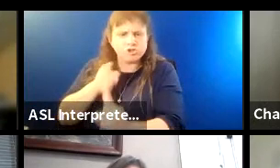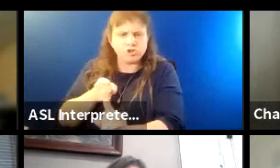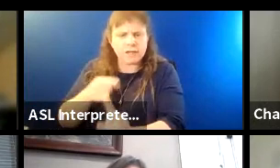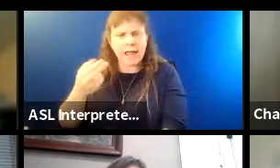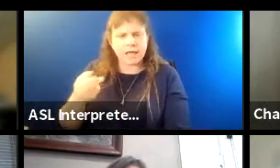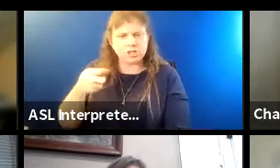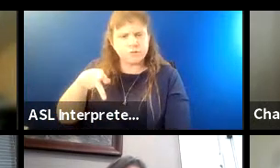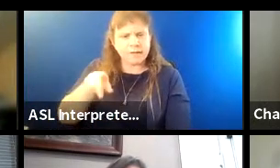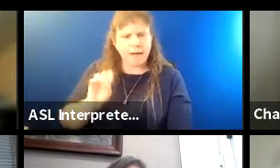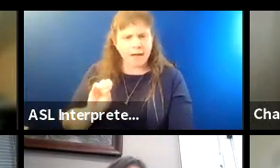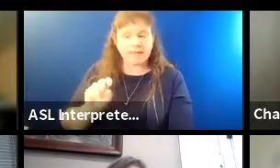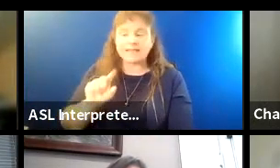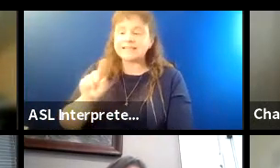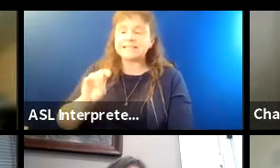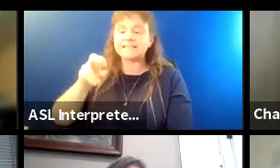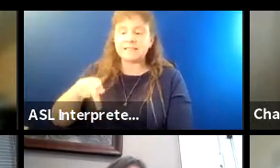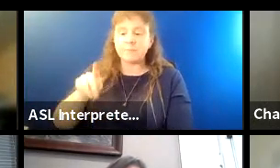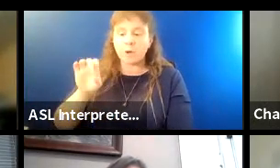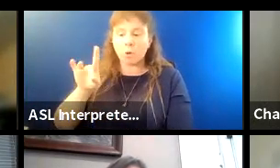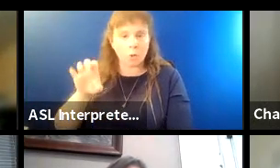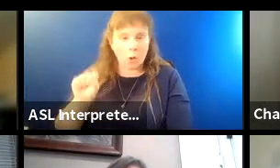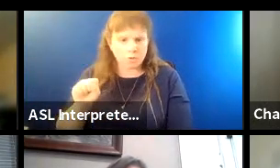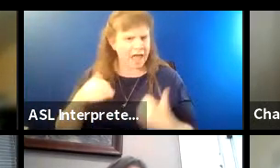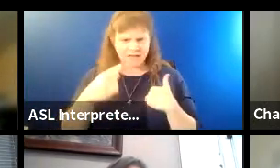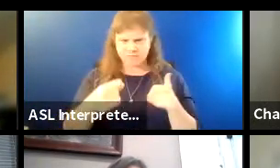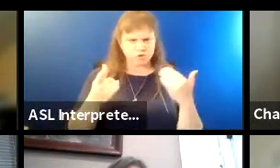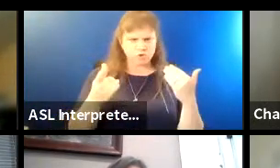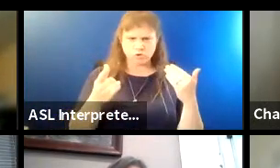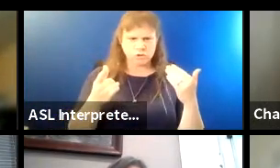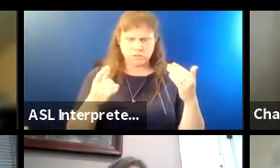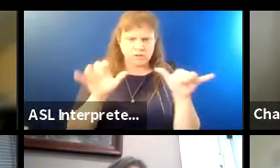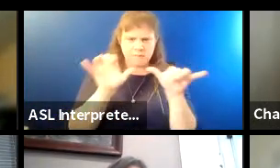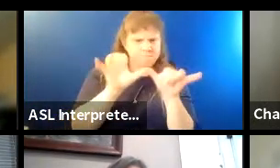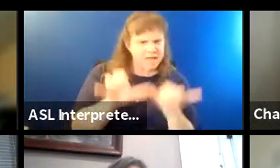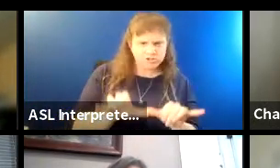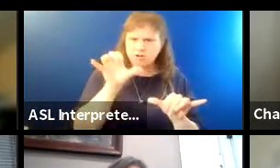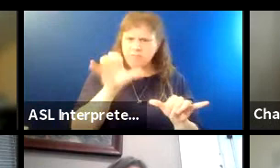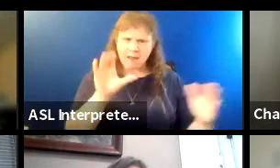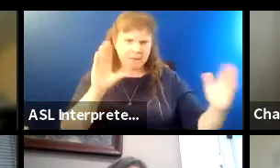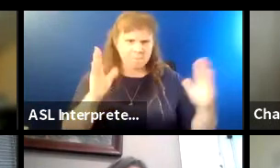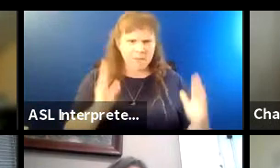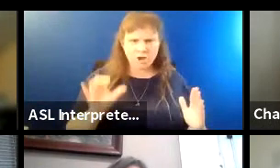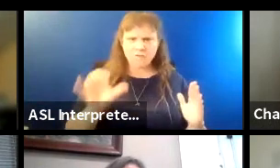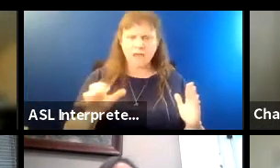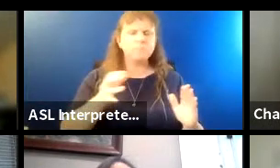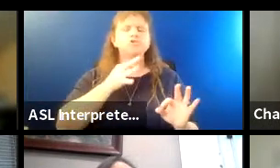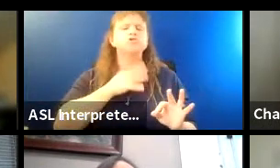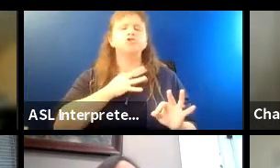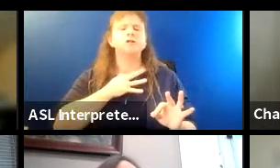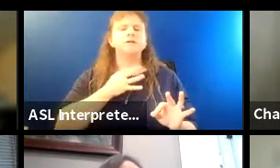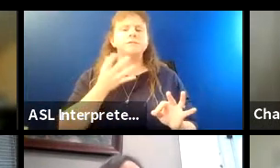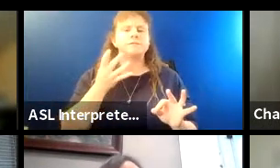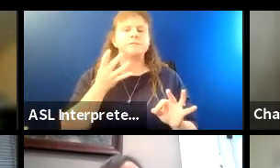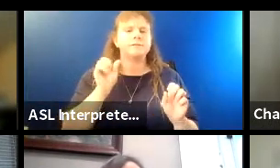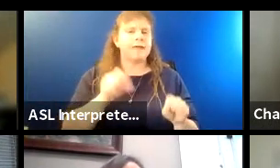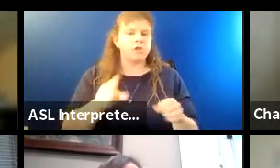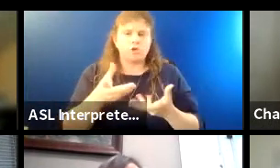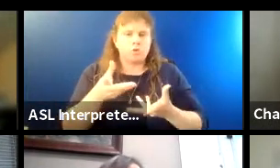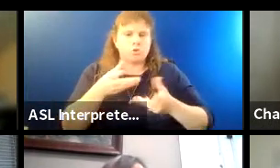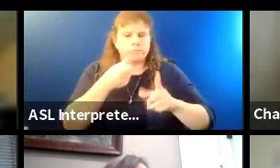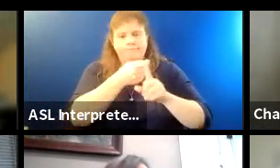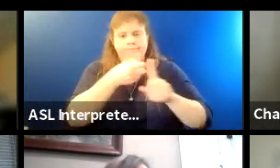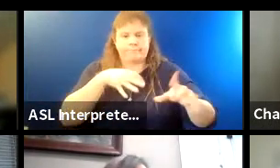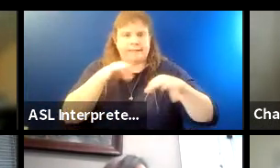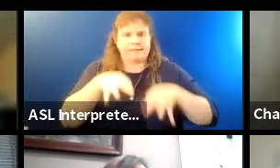codes, and whether you've done any of that mapping, and maybe just a little more detail on how you're planning to use that information about